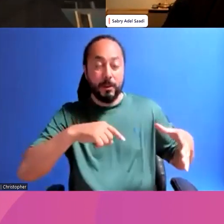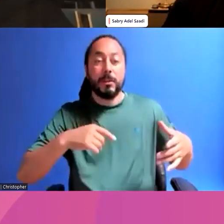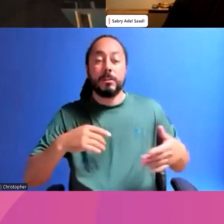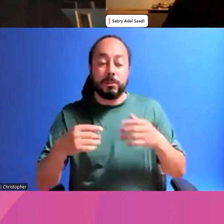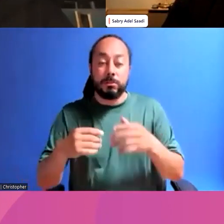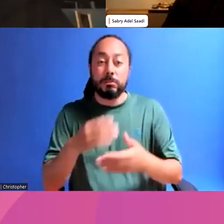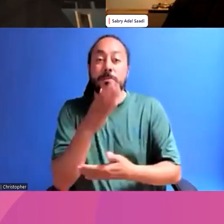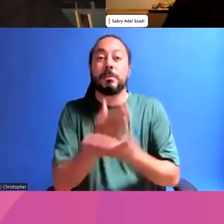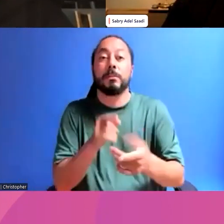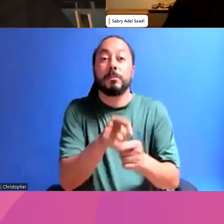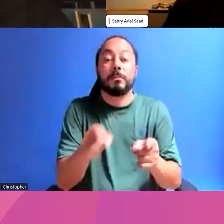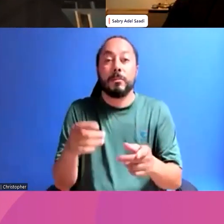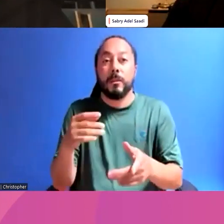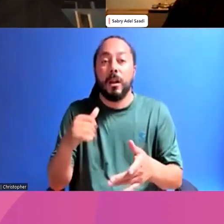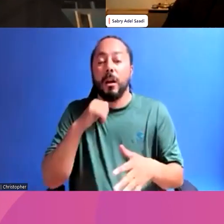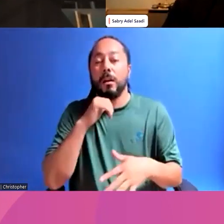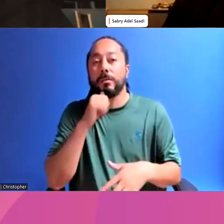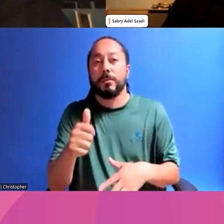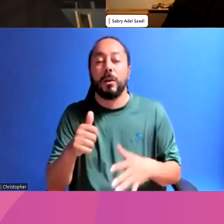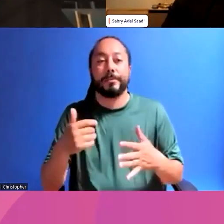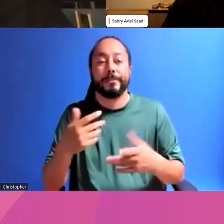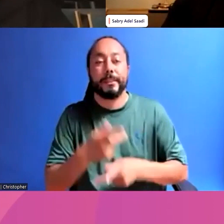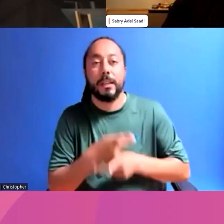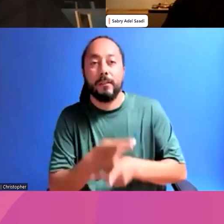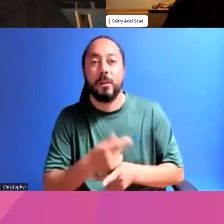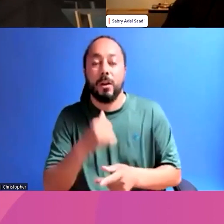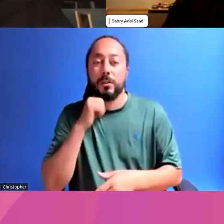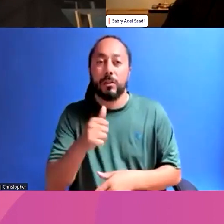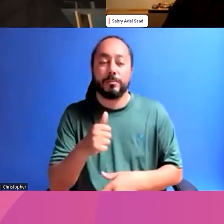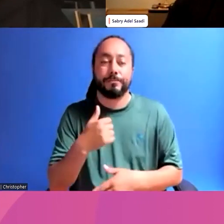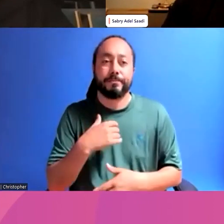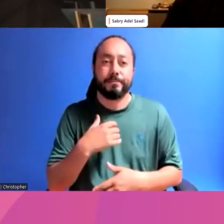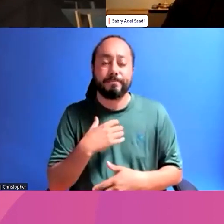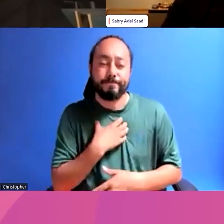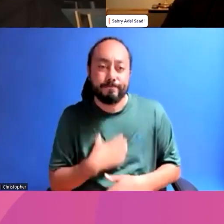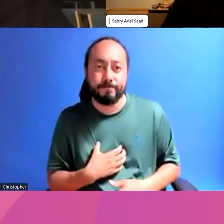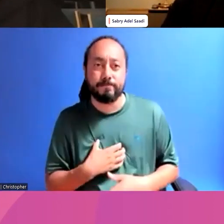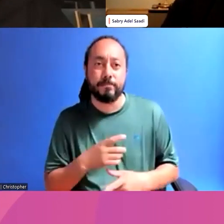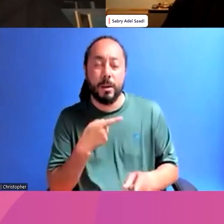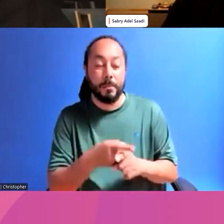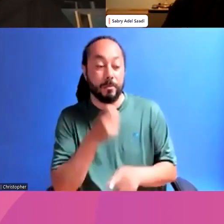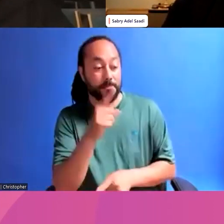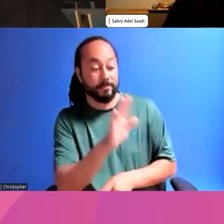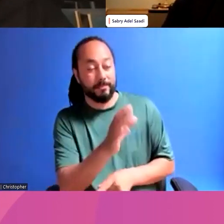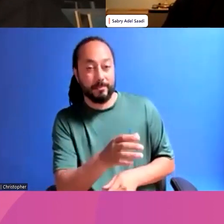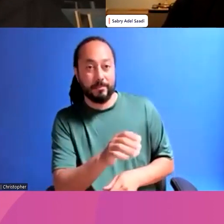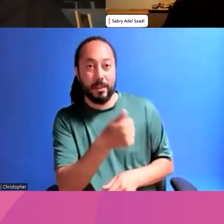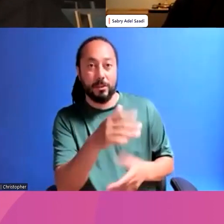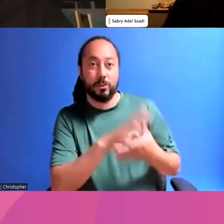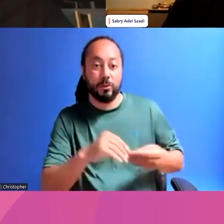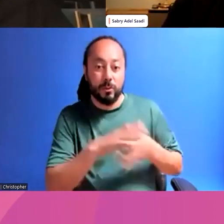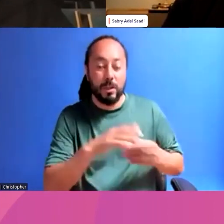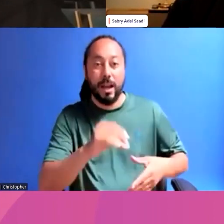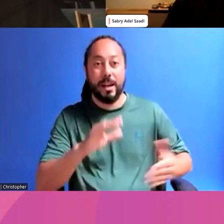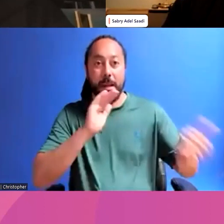maybe as careful or compassionate when it comes to understanding someone else's narrative, hearing someone else's narrative and